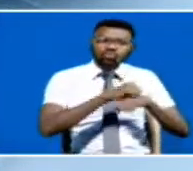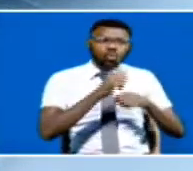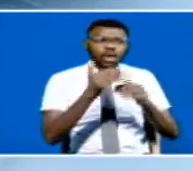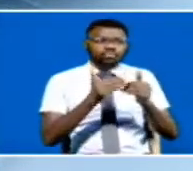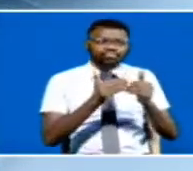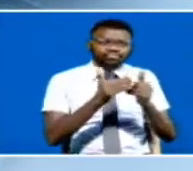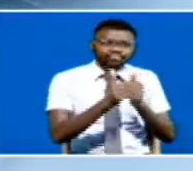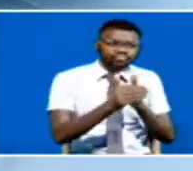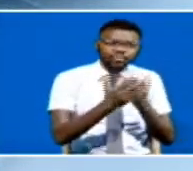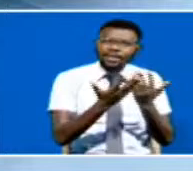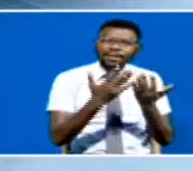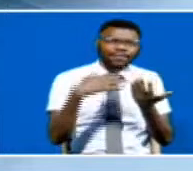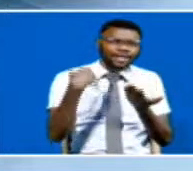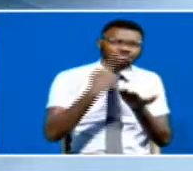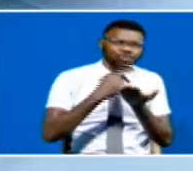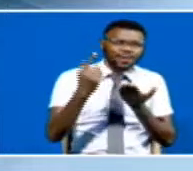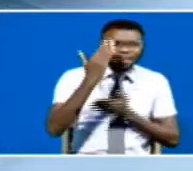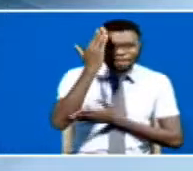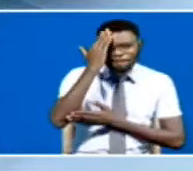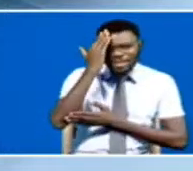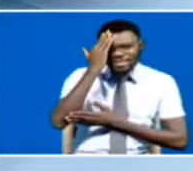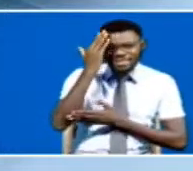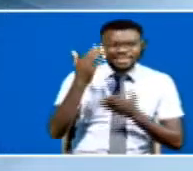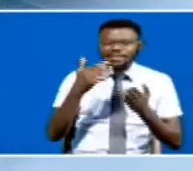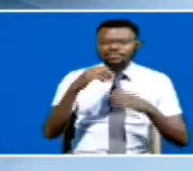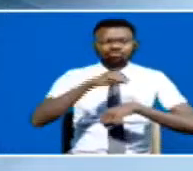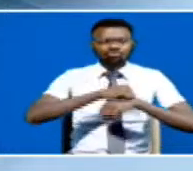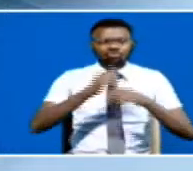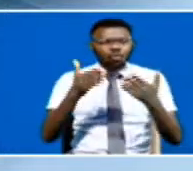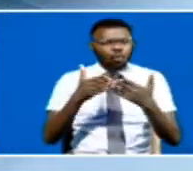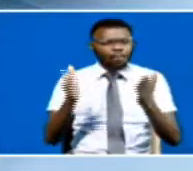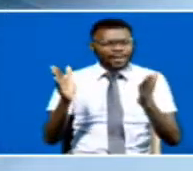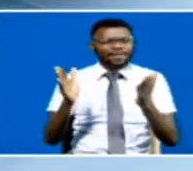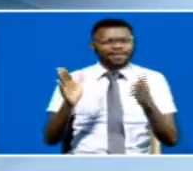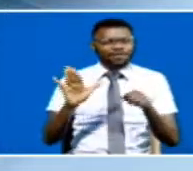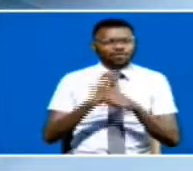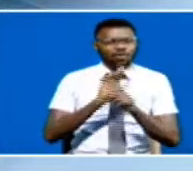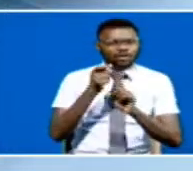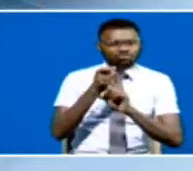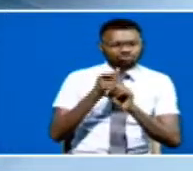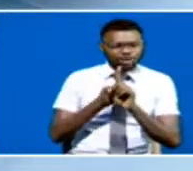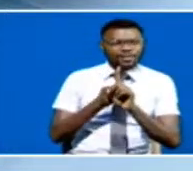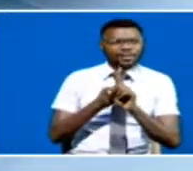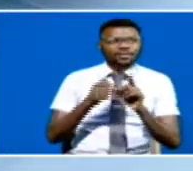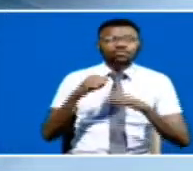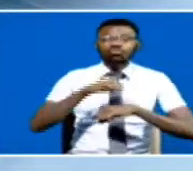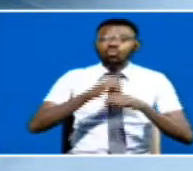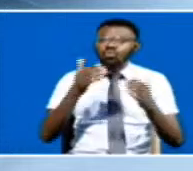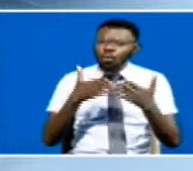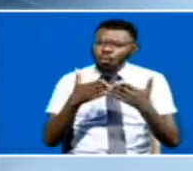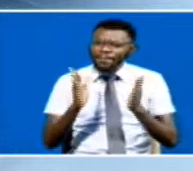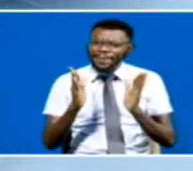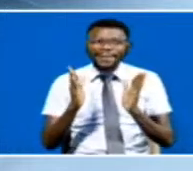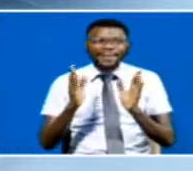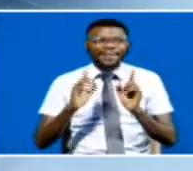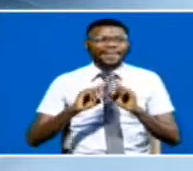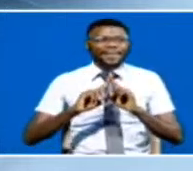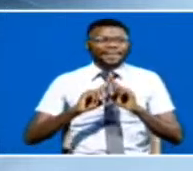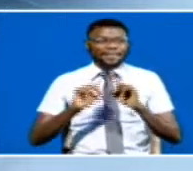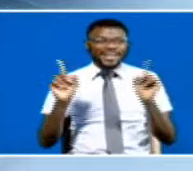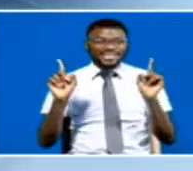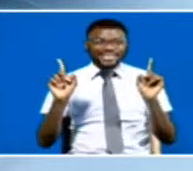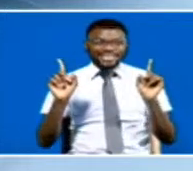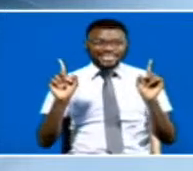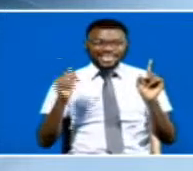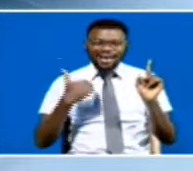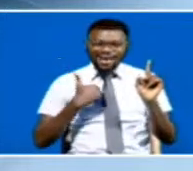schools beginning Monday next week as schools open for new term. The schools will be reopening amid an ultimatum by